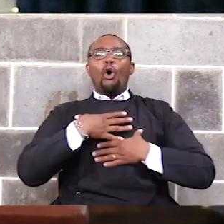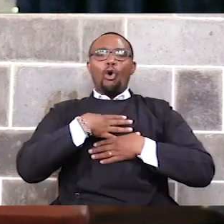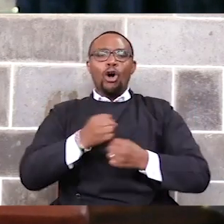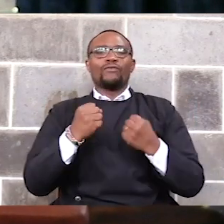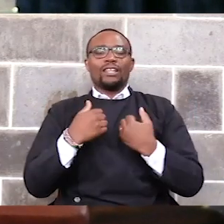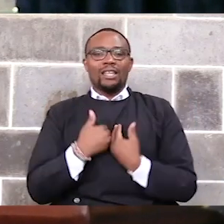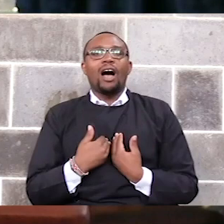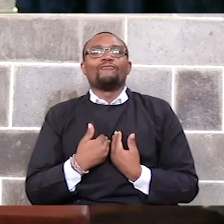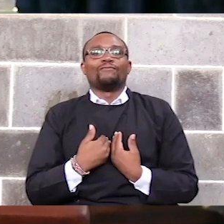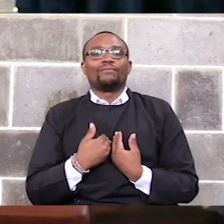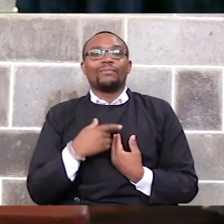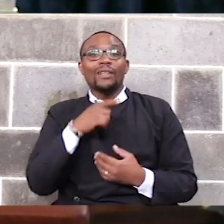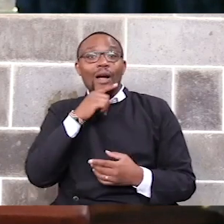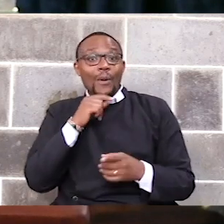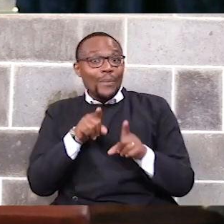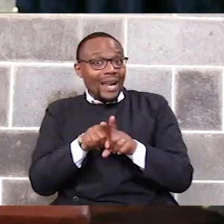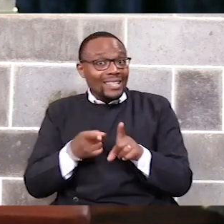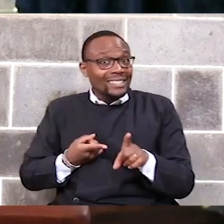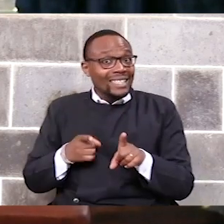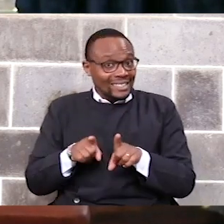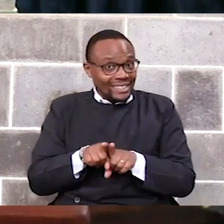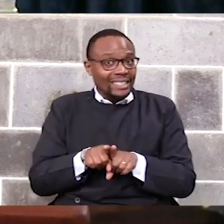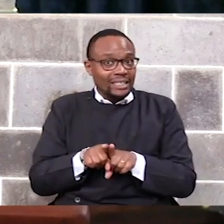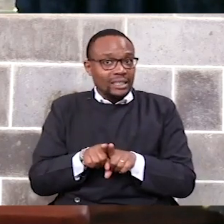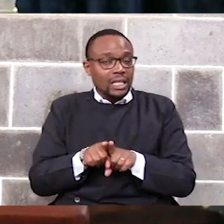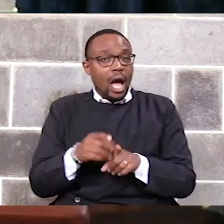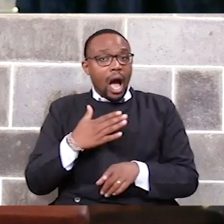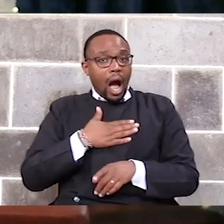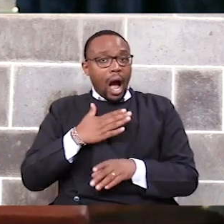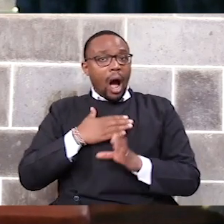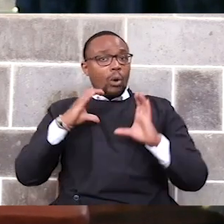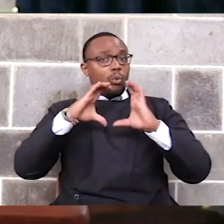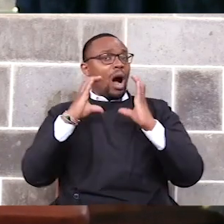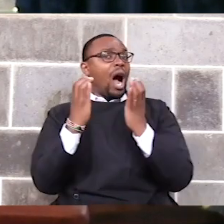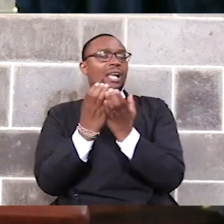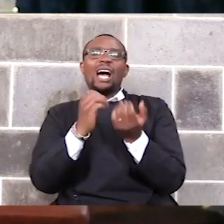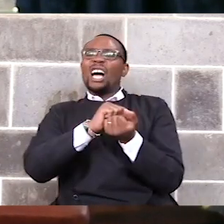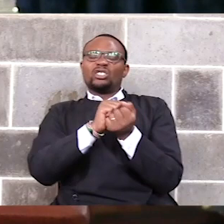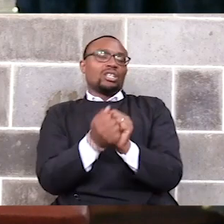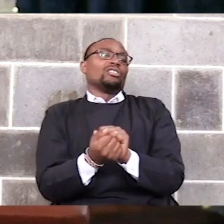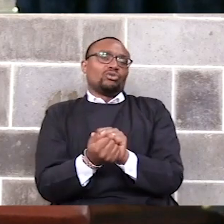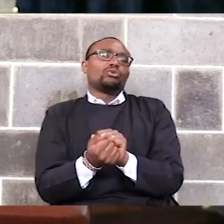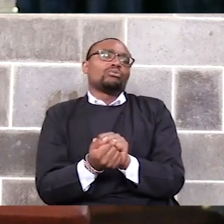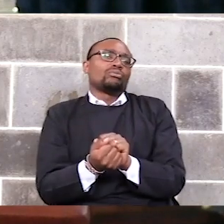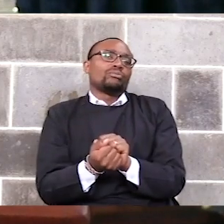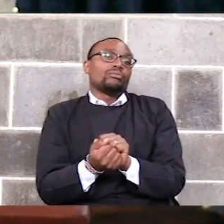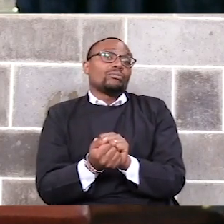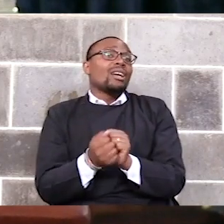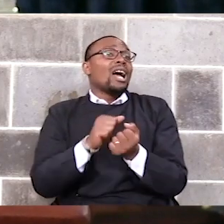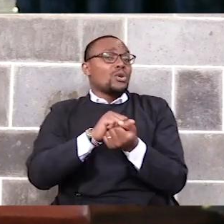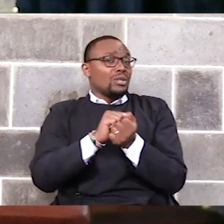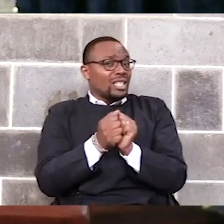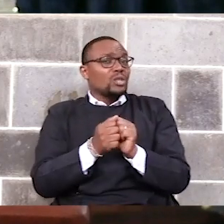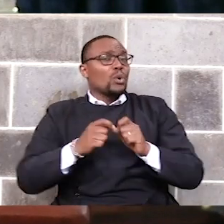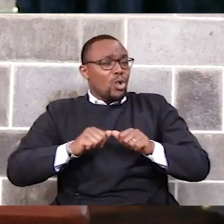Brothers and sisters, everyone's world has been changed radically, and from the look of things, it will change